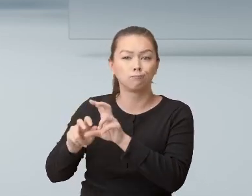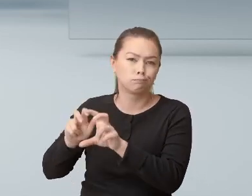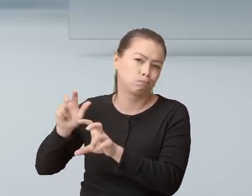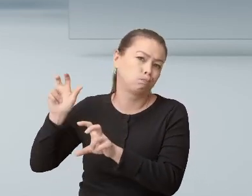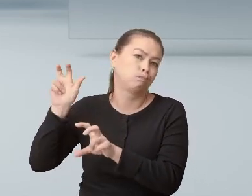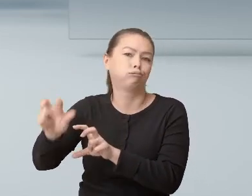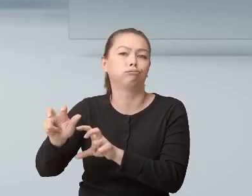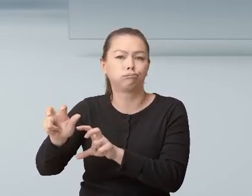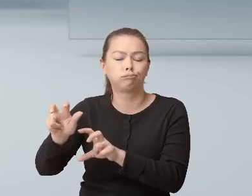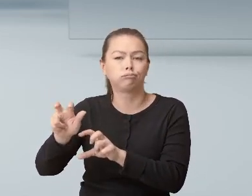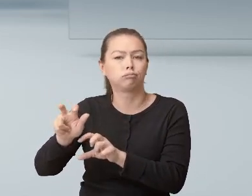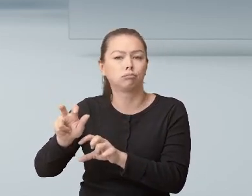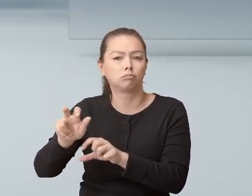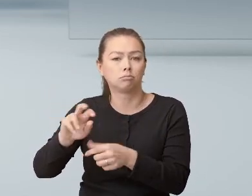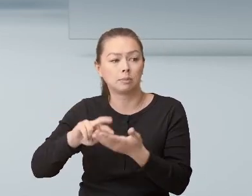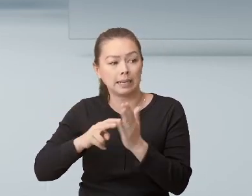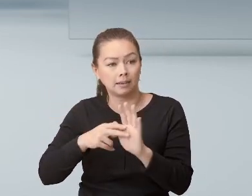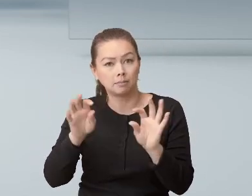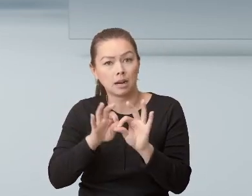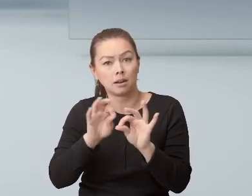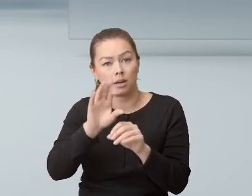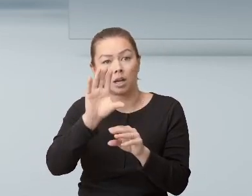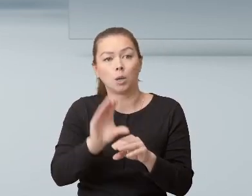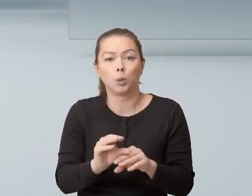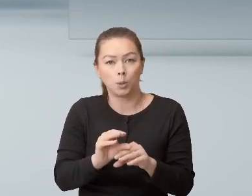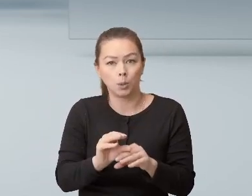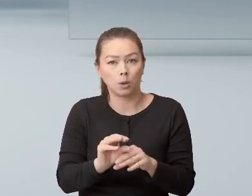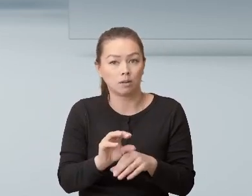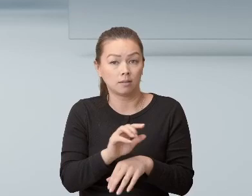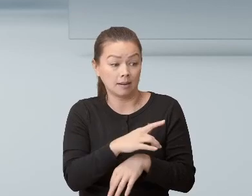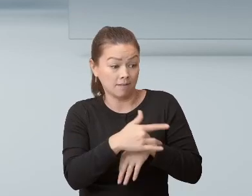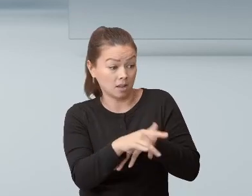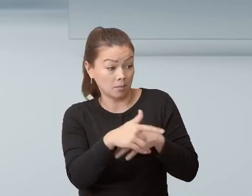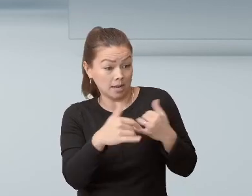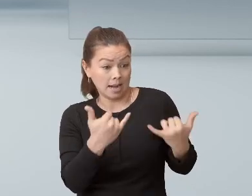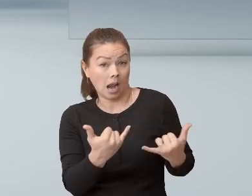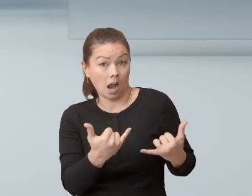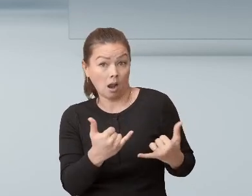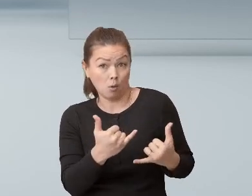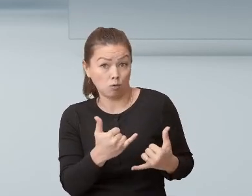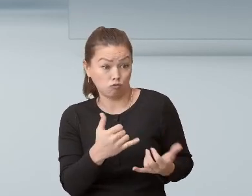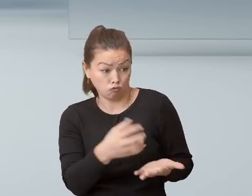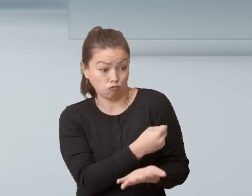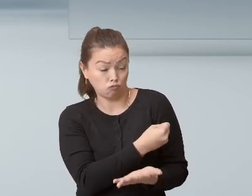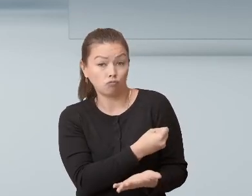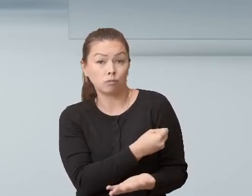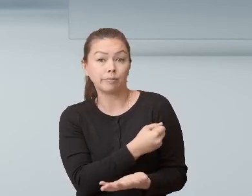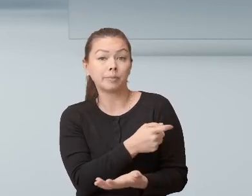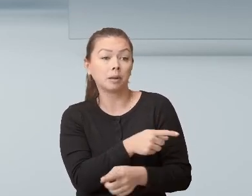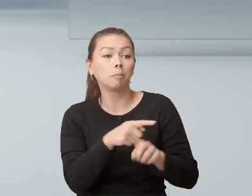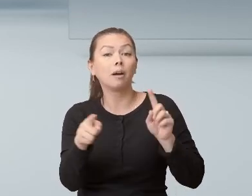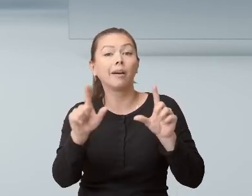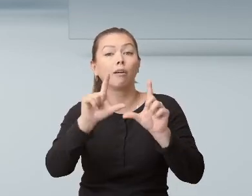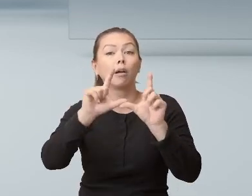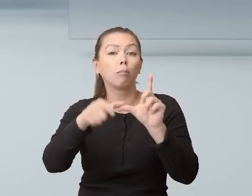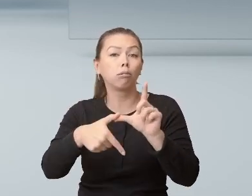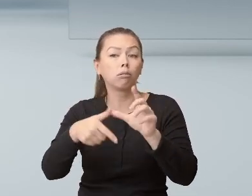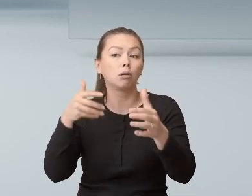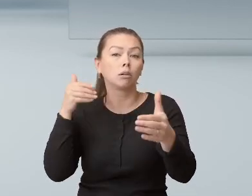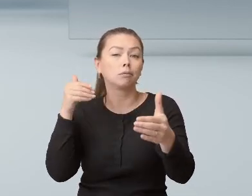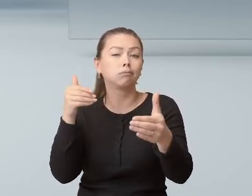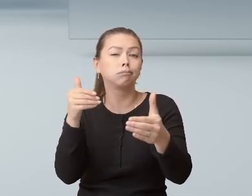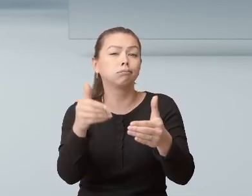discounts. Those are available now. There's no guarantee they'll be available once we get closer to the